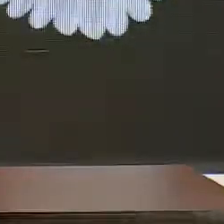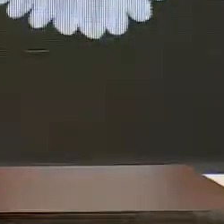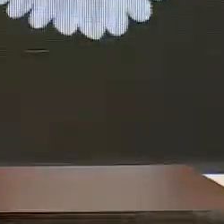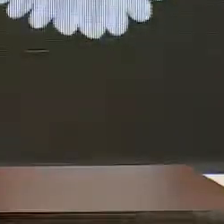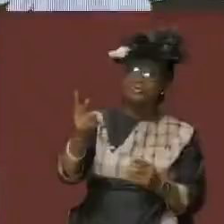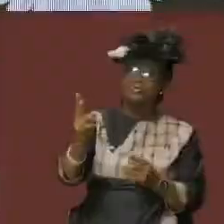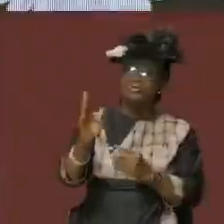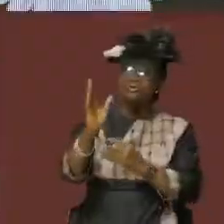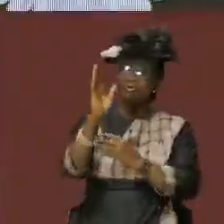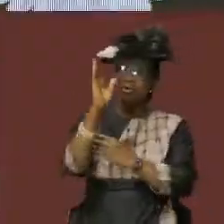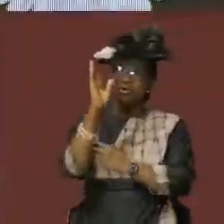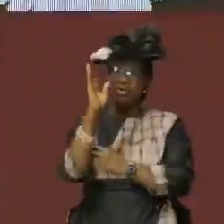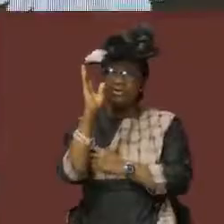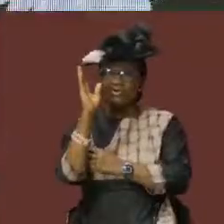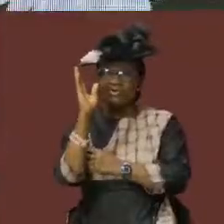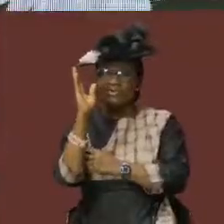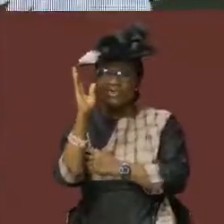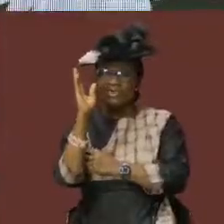invisible